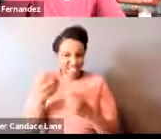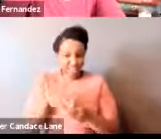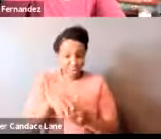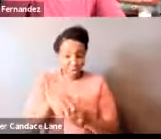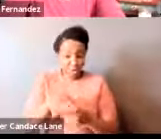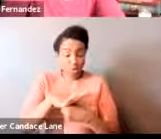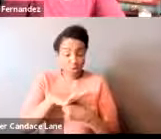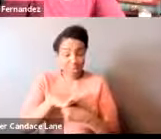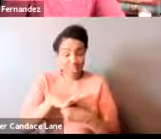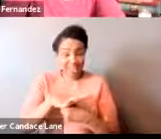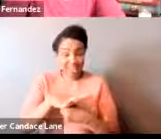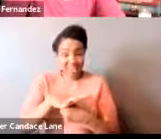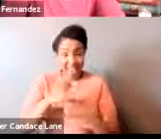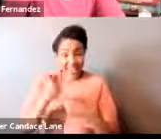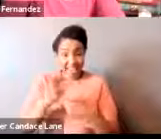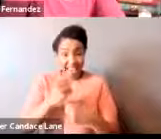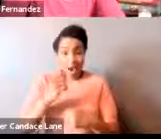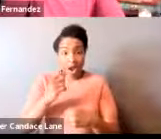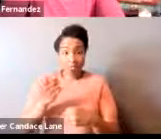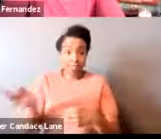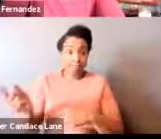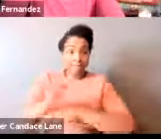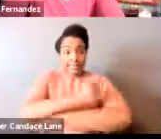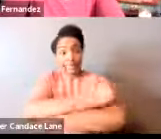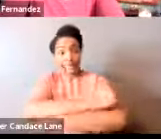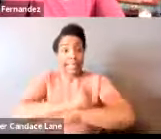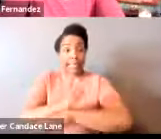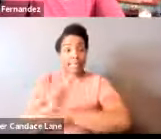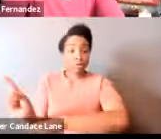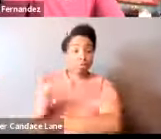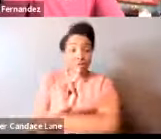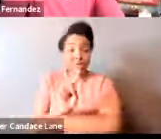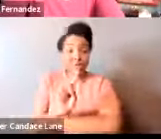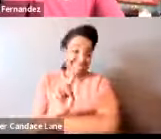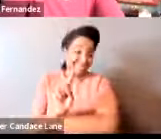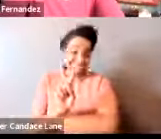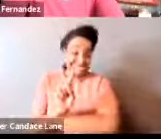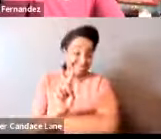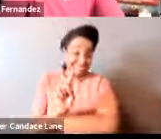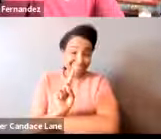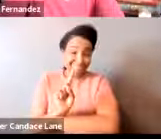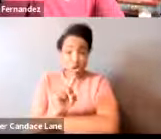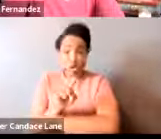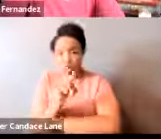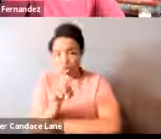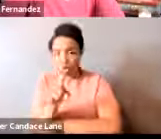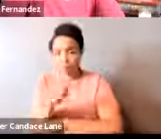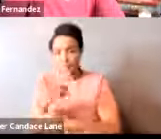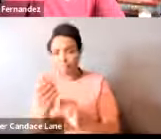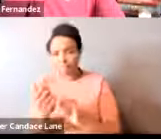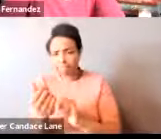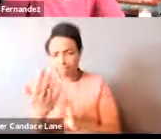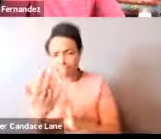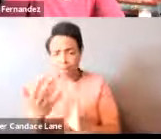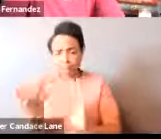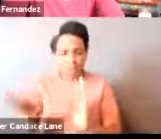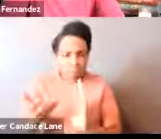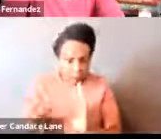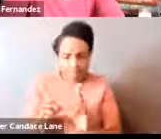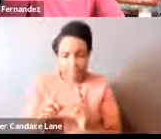what you've been up to? What are you writing, not writing at this time of the